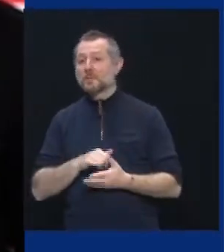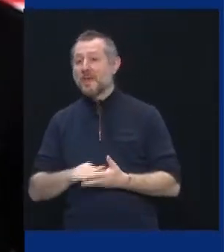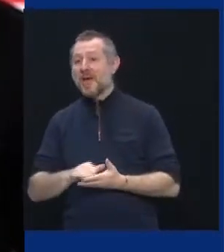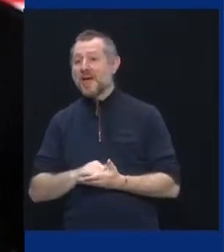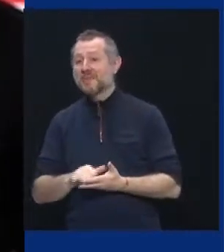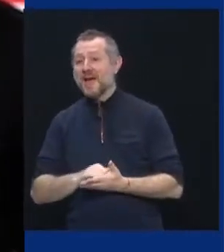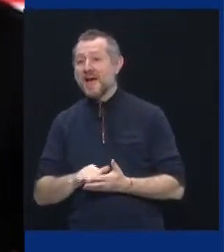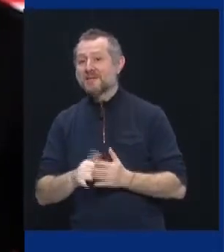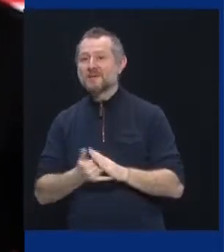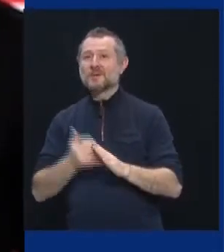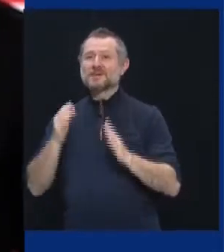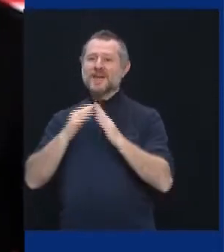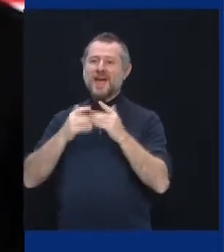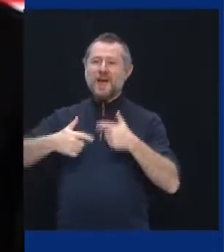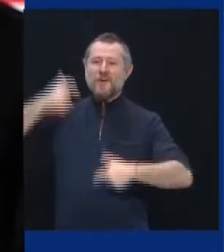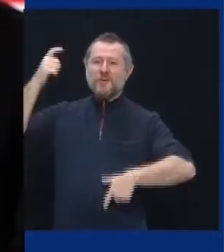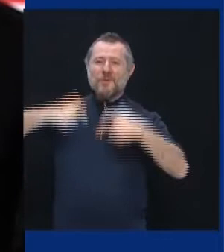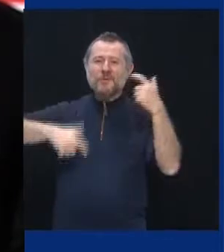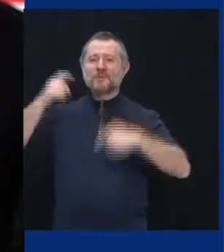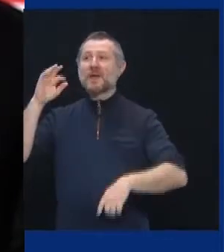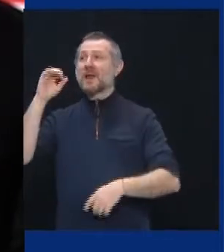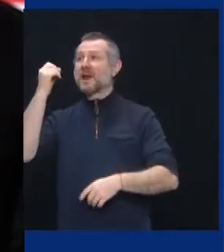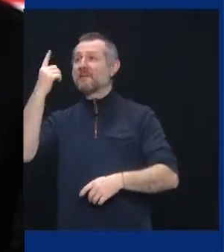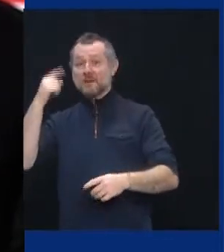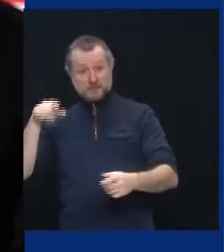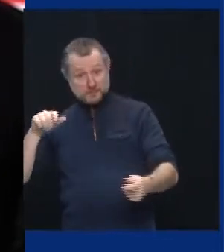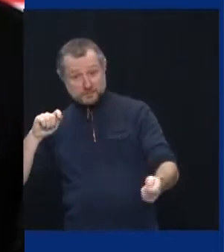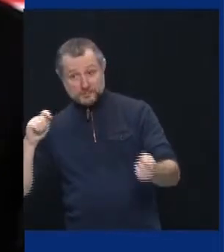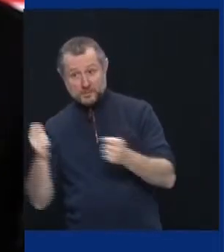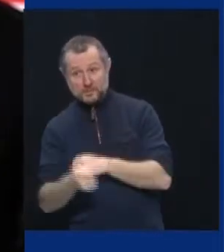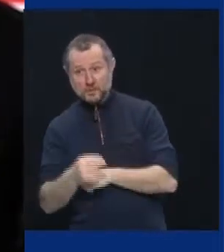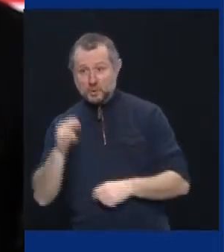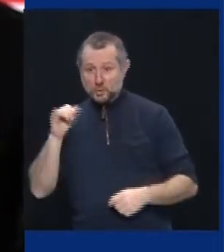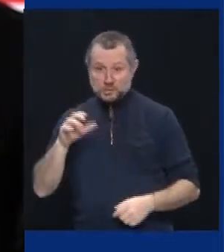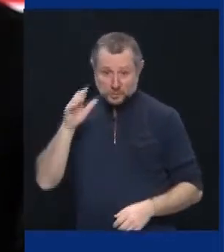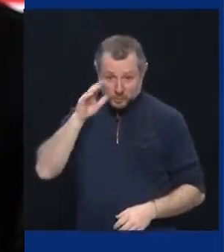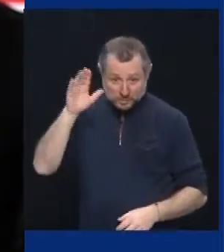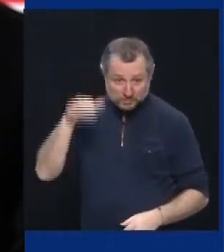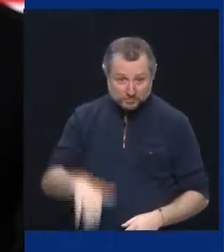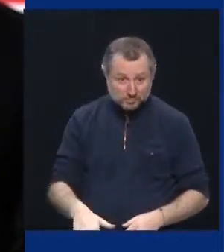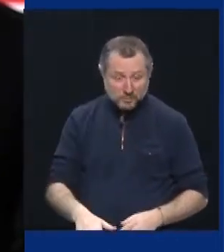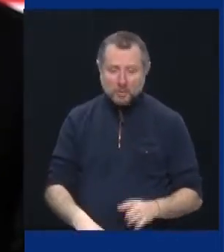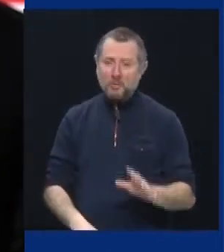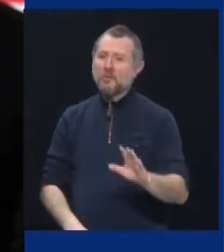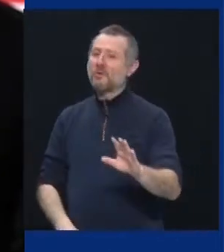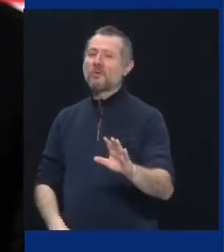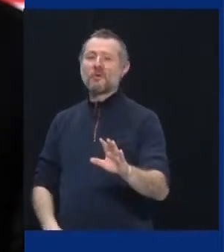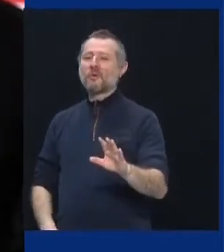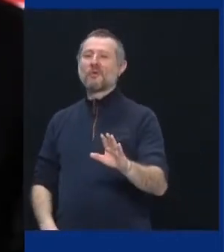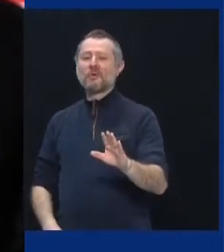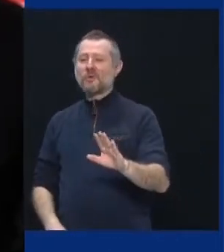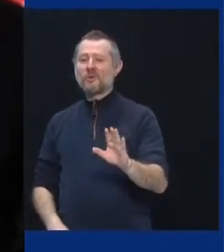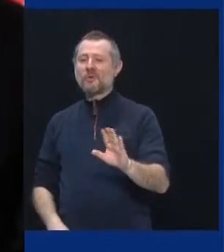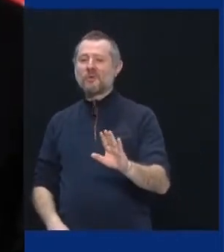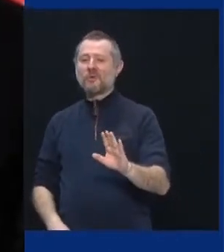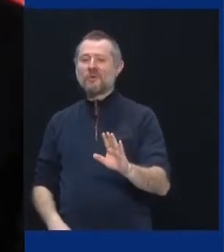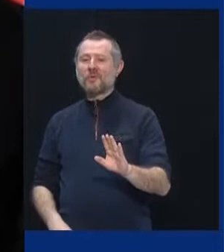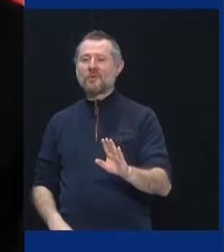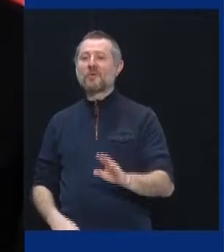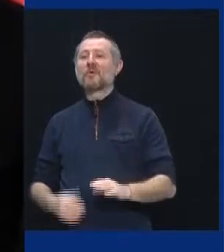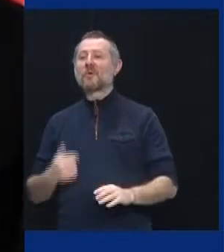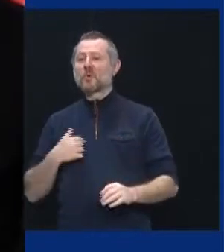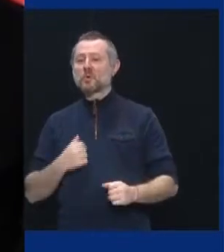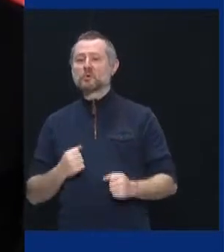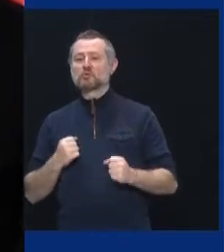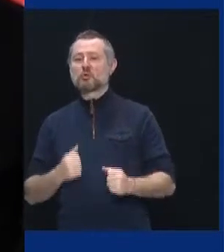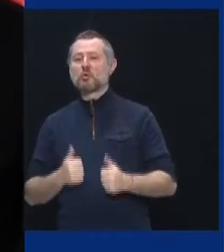Oh, 9/11 is going to change things. Yeah, baloney. We're stronger than ever after 9/11. We're